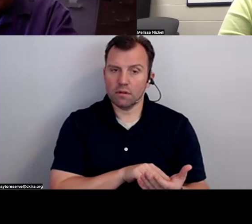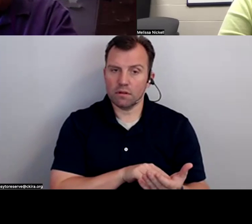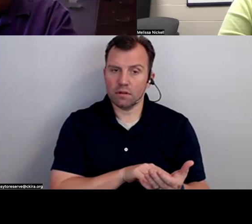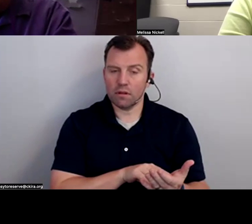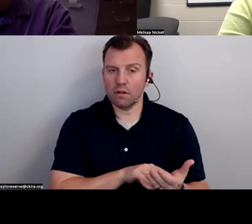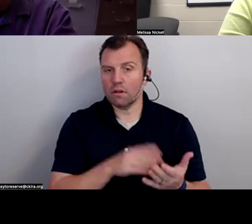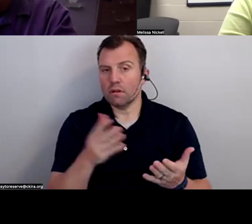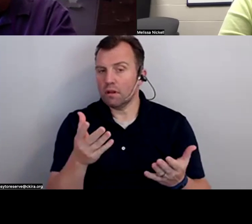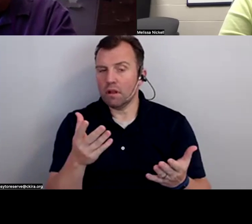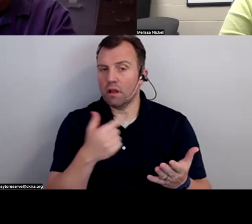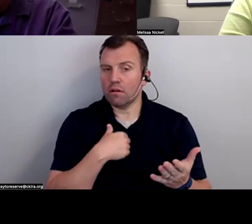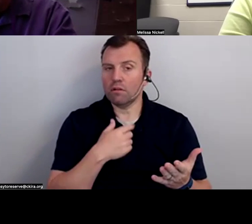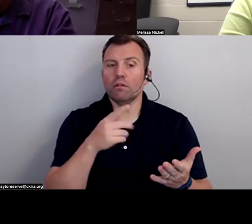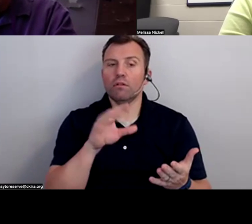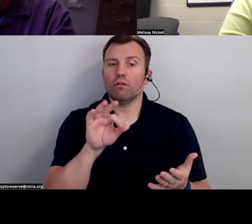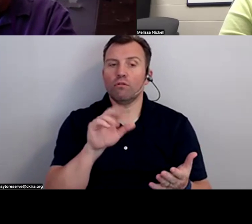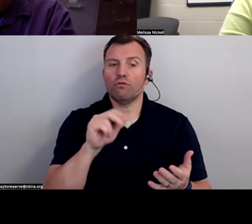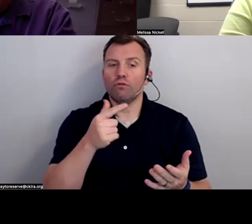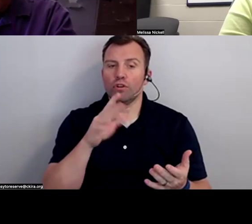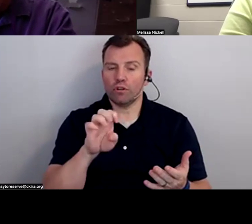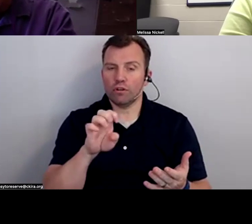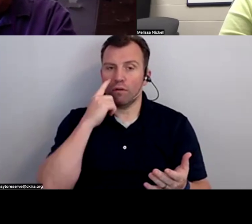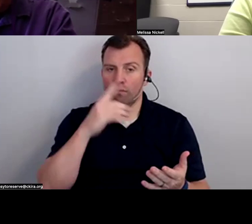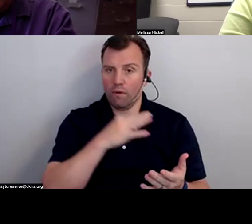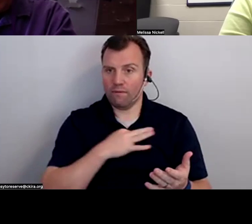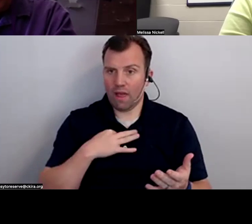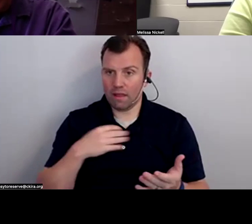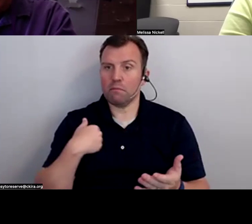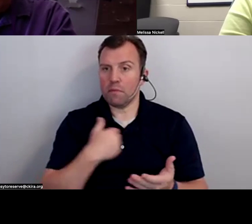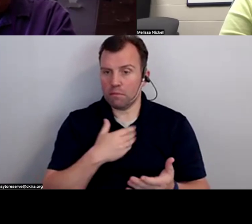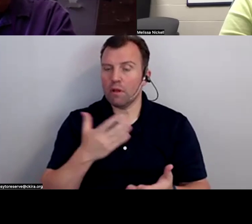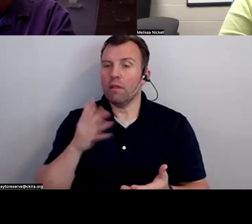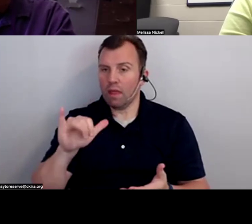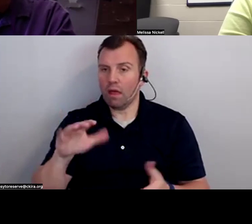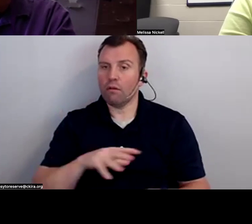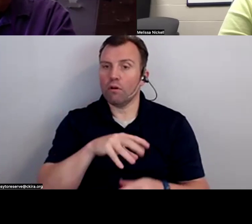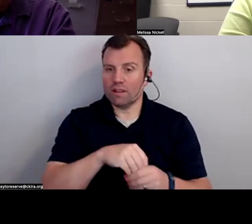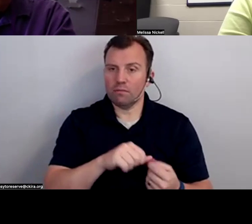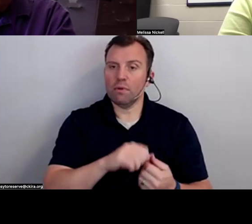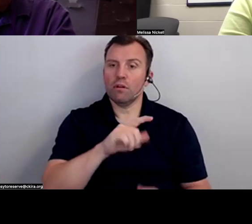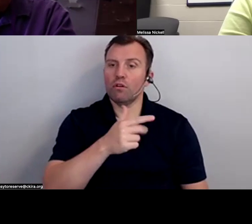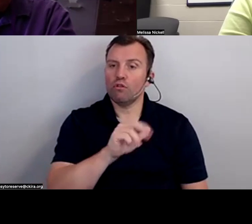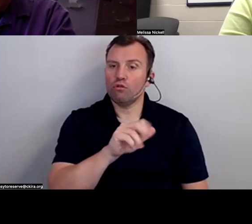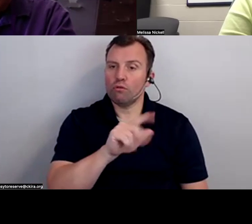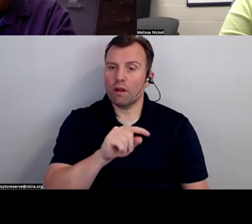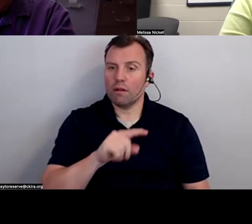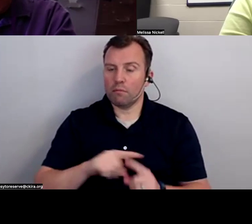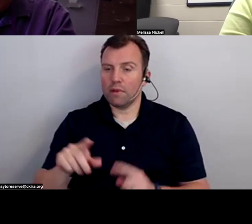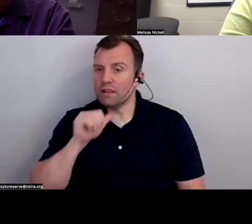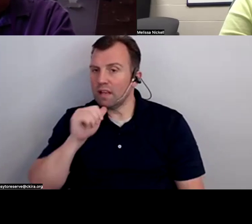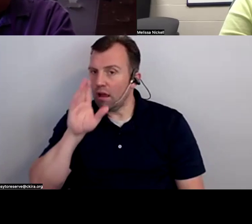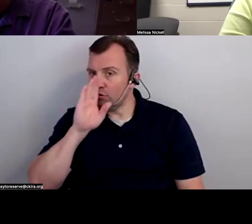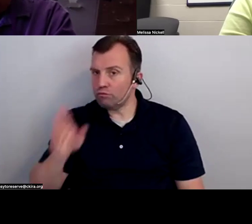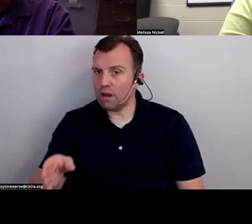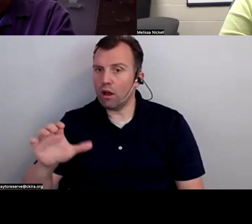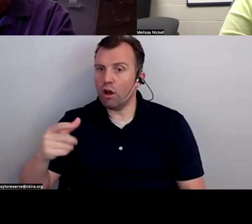well, I shouldn't pull that. The fringe benefits for the faculty member, that probably has to go into the grant, but the indirect costs are not